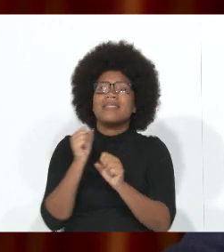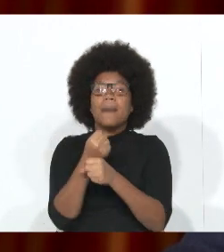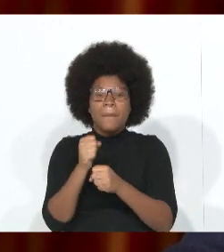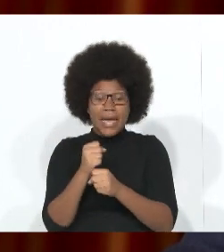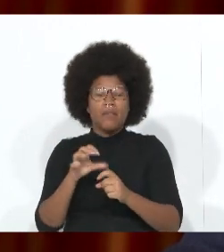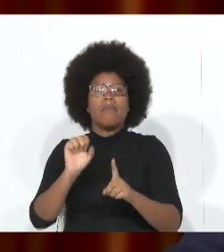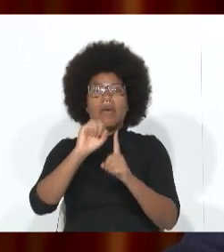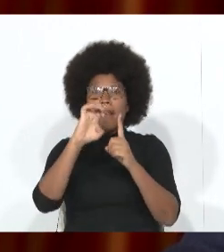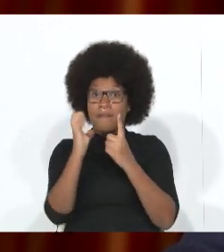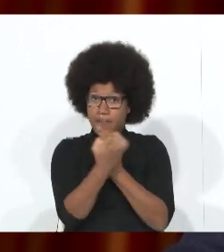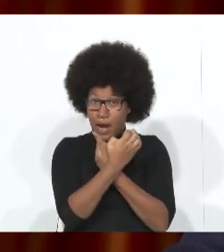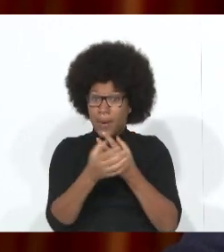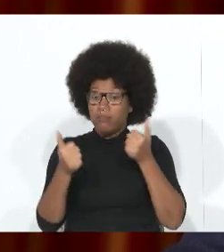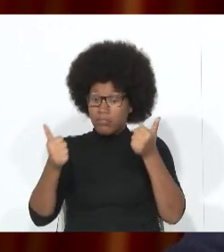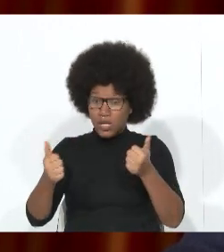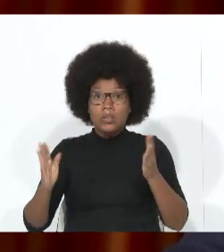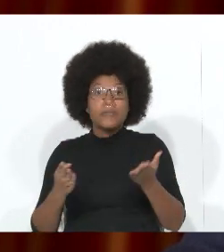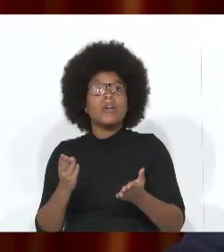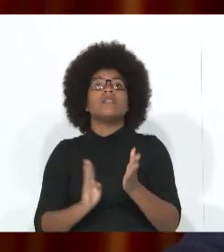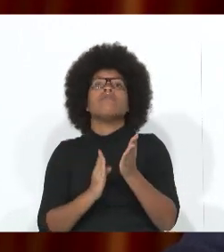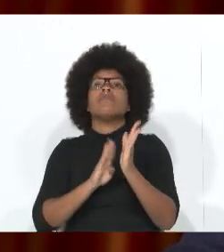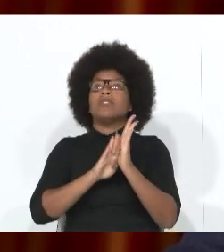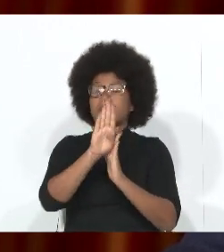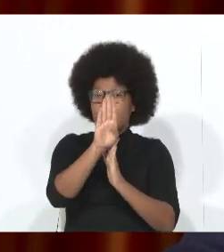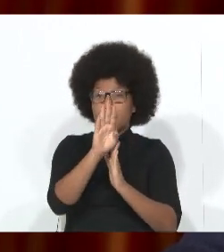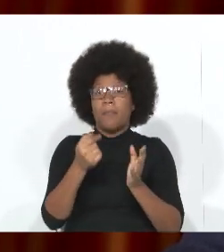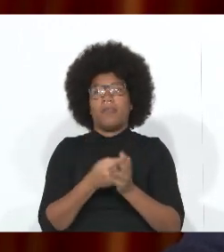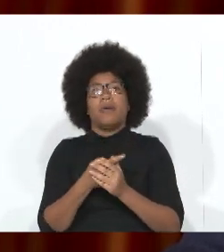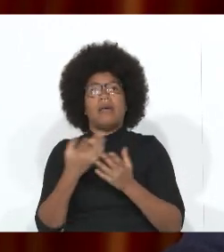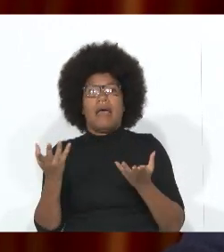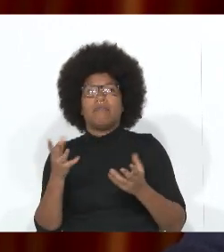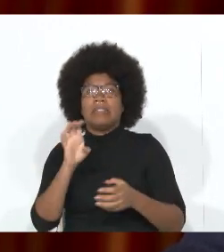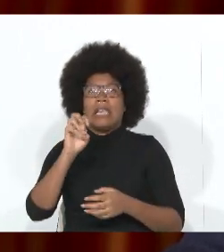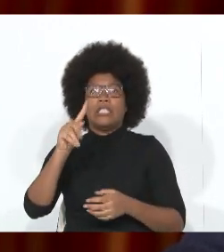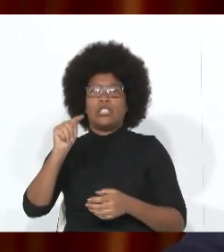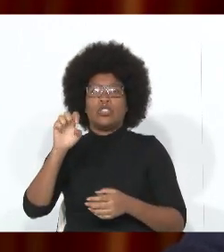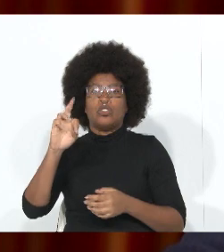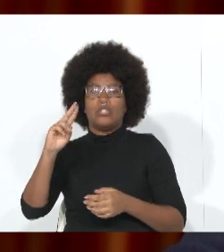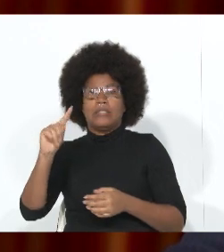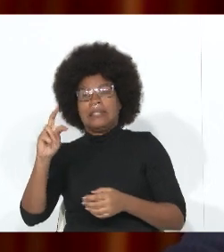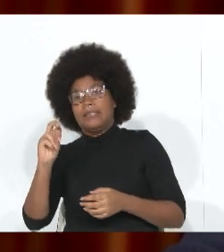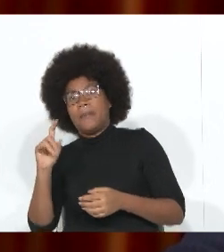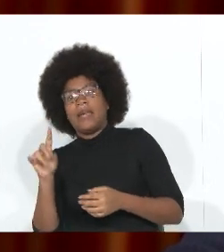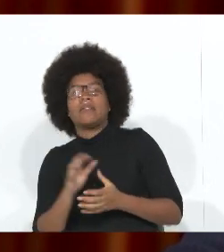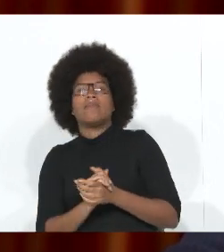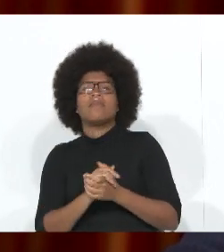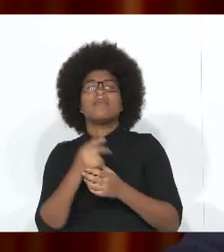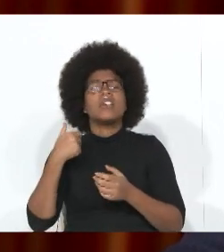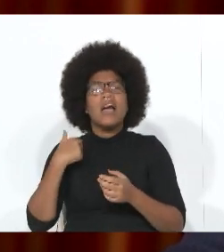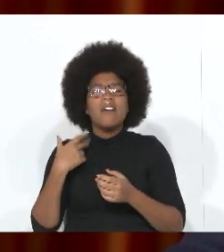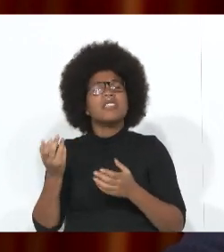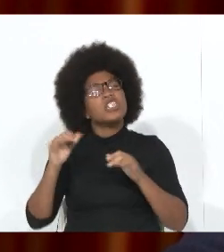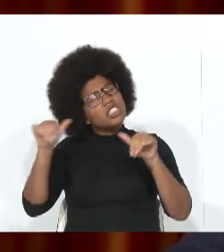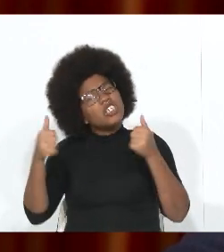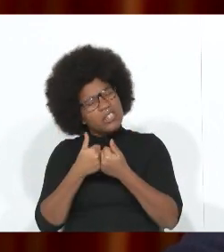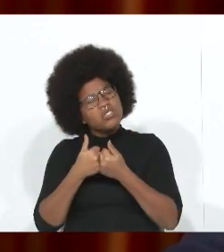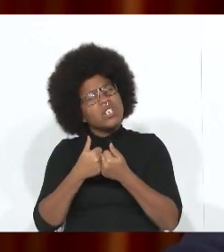local culture and the entertainment industry. It also recognizes the acute challenges to local